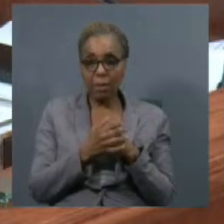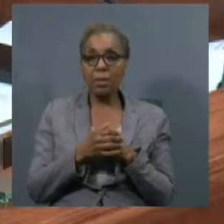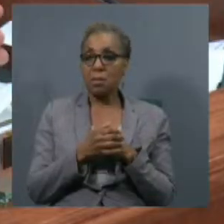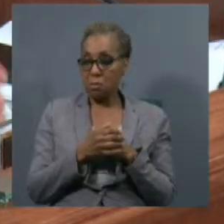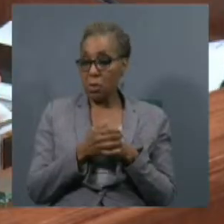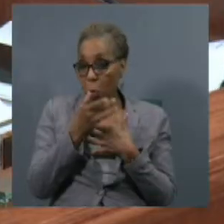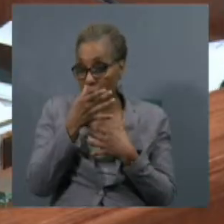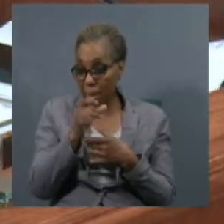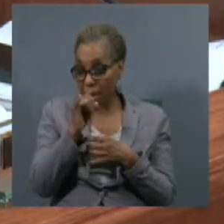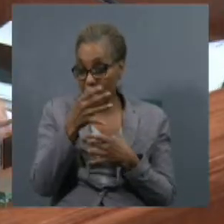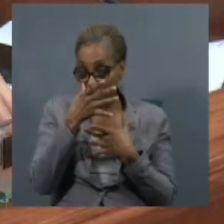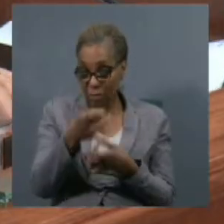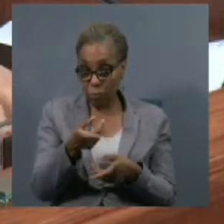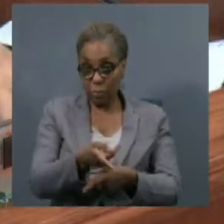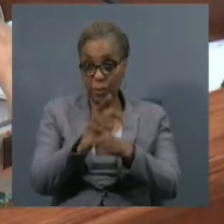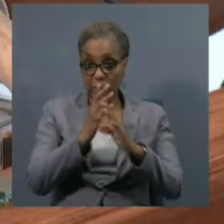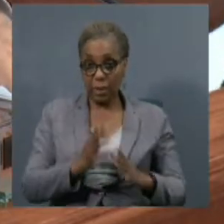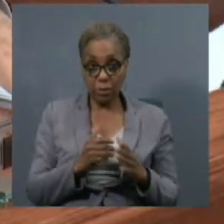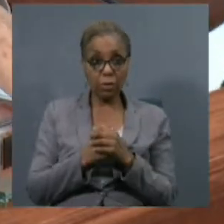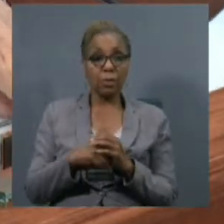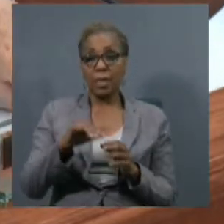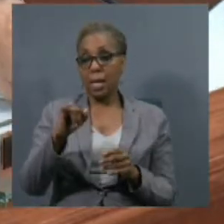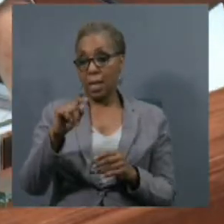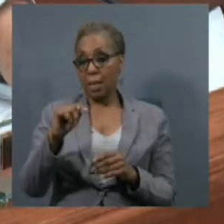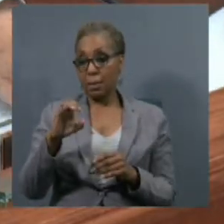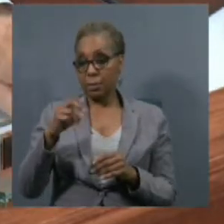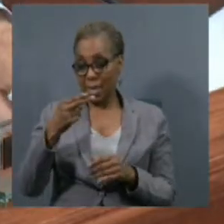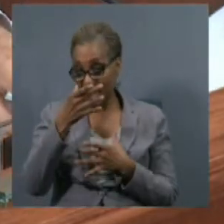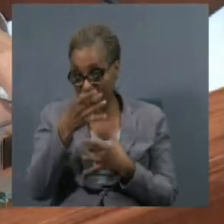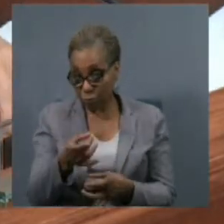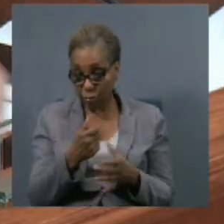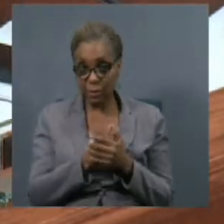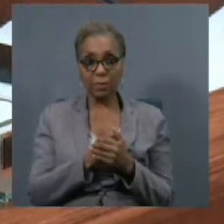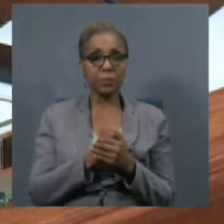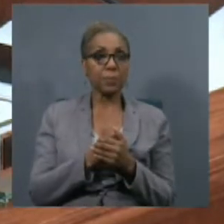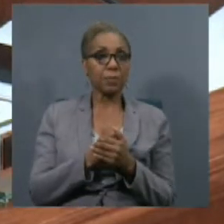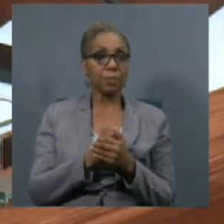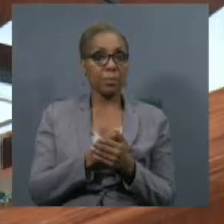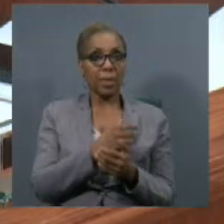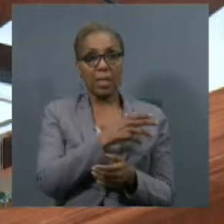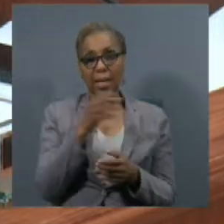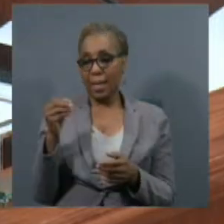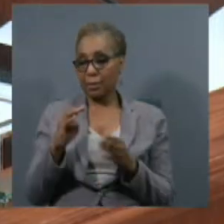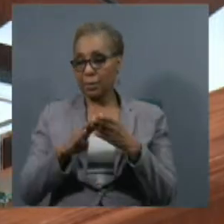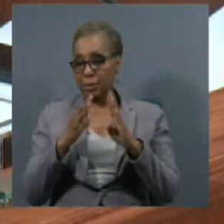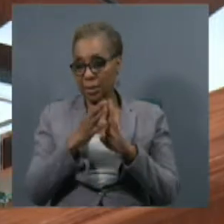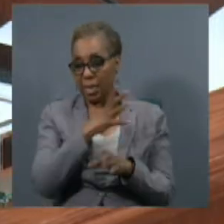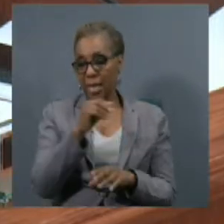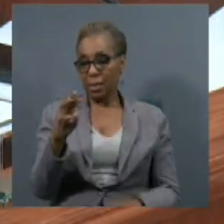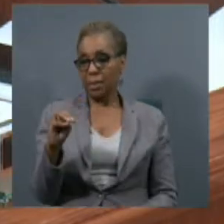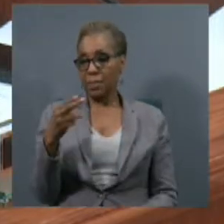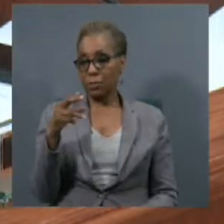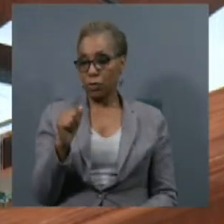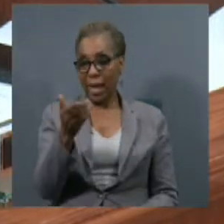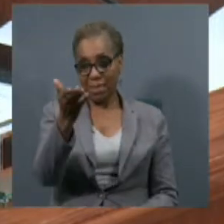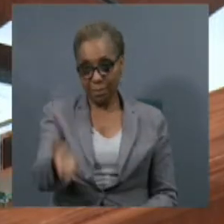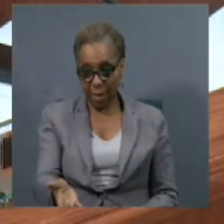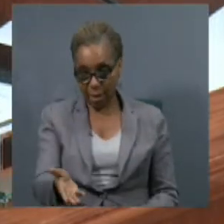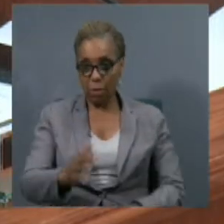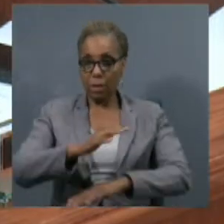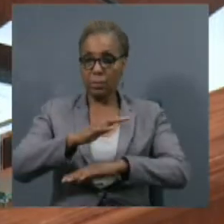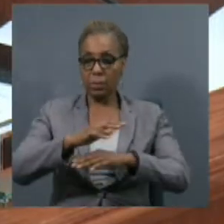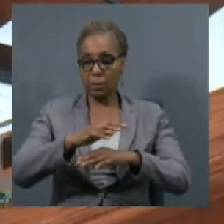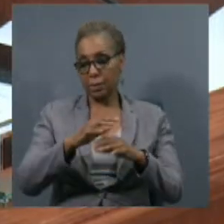be interested, the lender, if ITEX is interested, ITEX, and the city and MHA, and